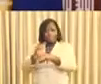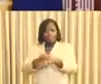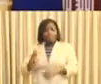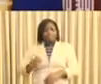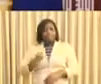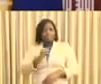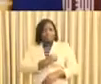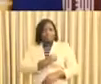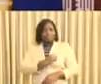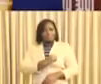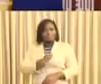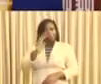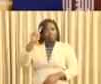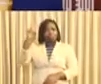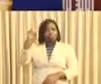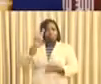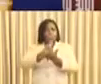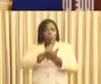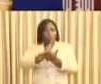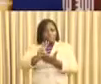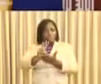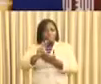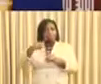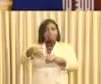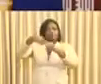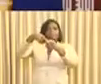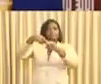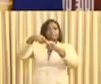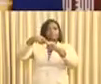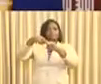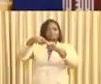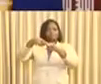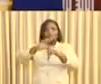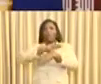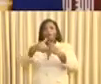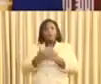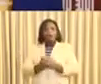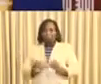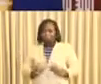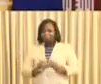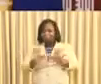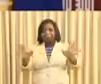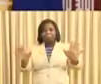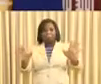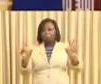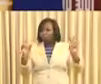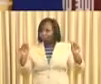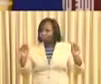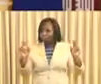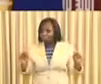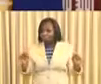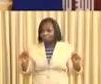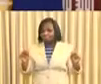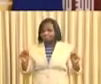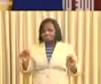the suspension of all public and social gatherings, as set out in Executive Instrument number 64 of 15th